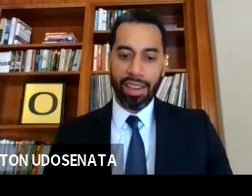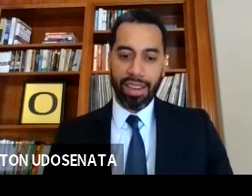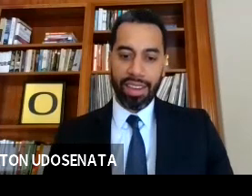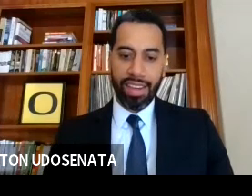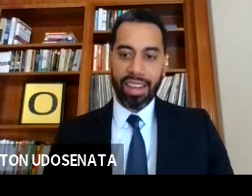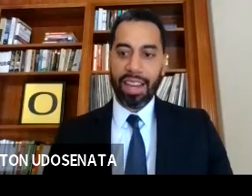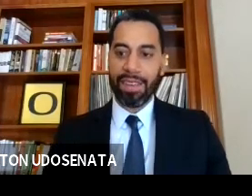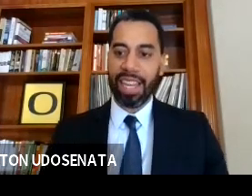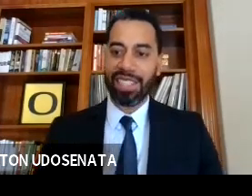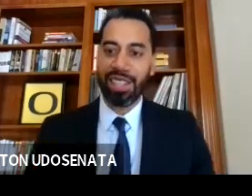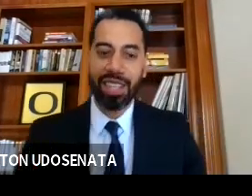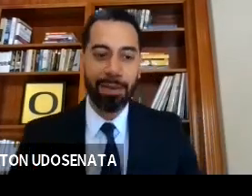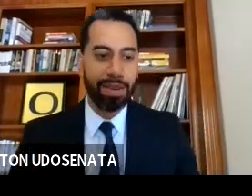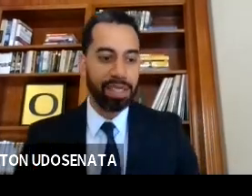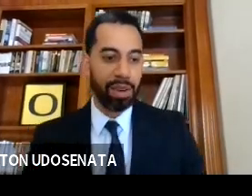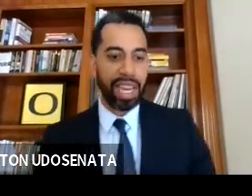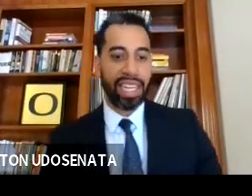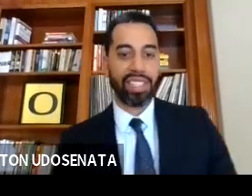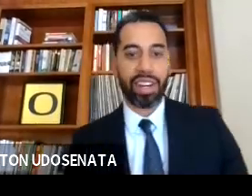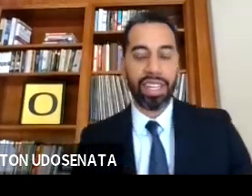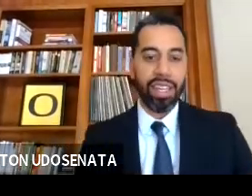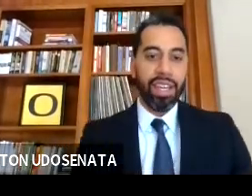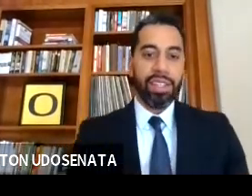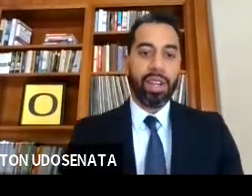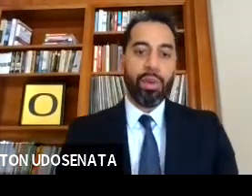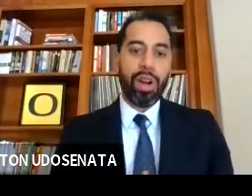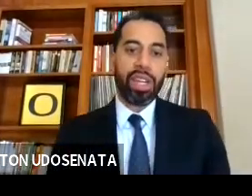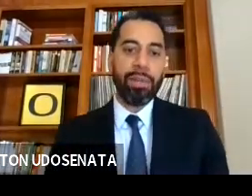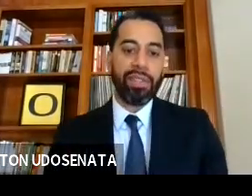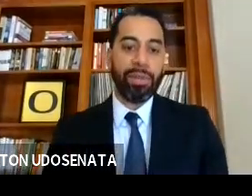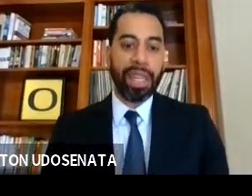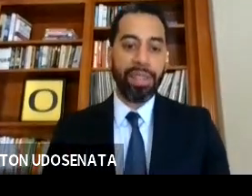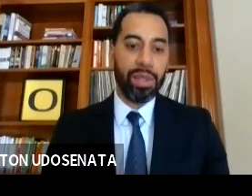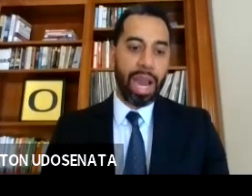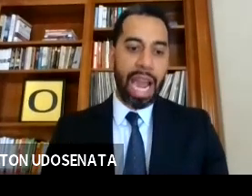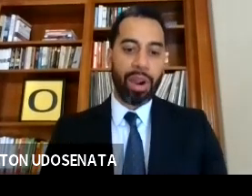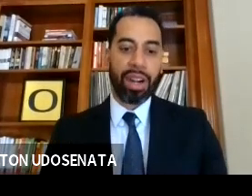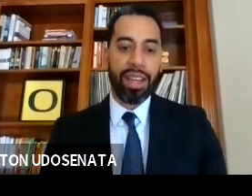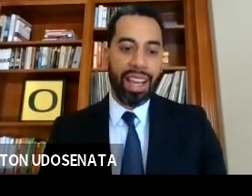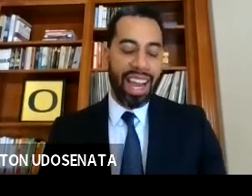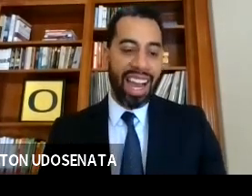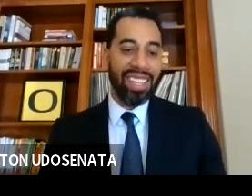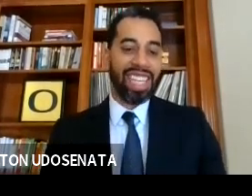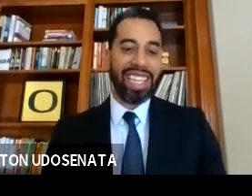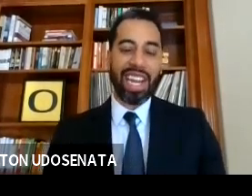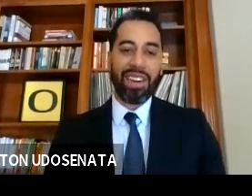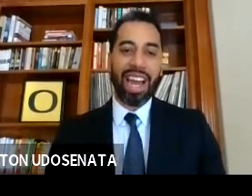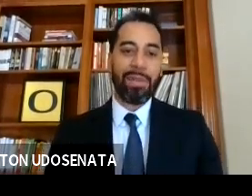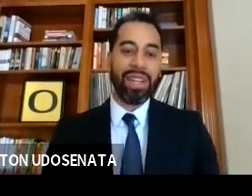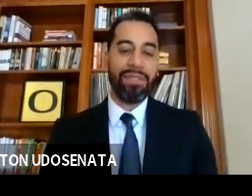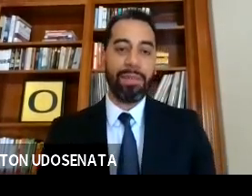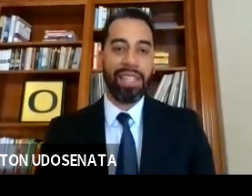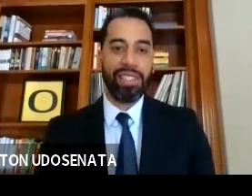464. I feel like it's a good time for us to go ahead and get started. So welcome everybody to our